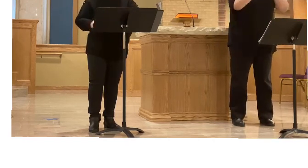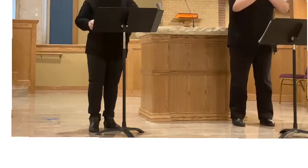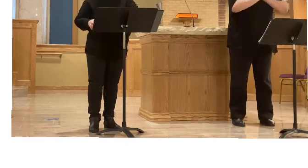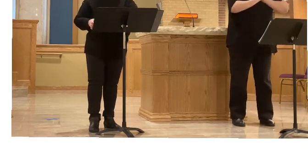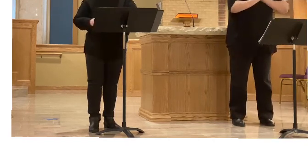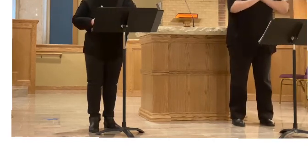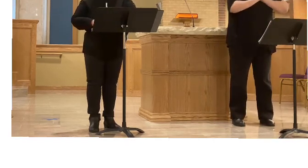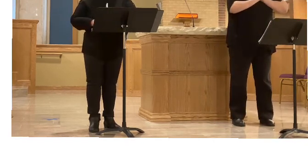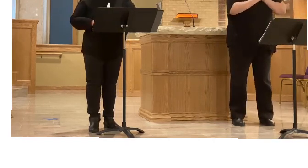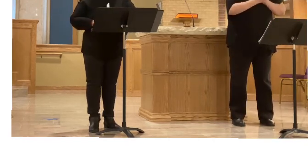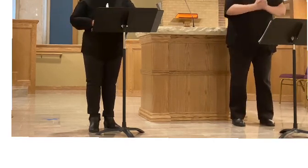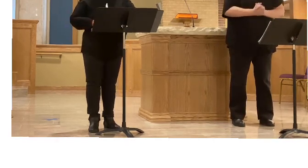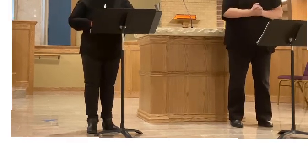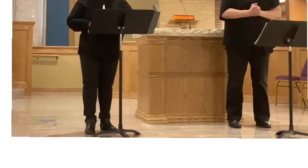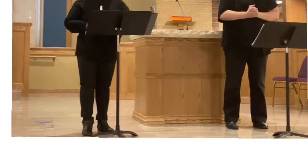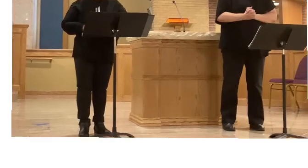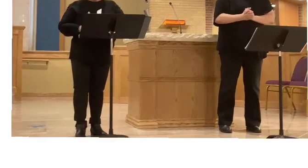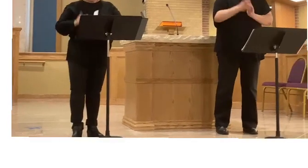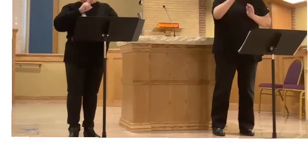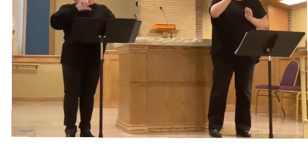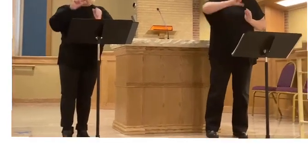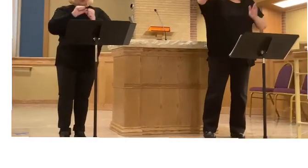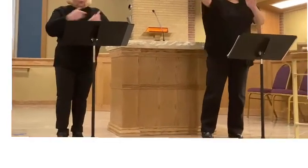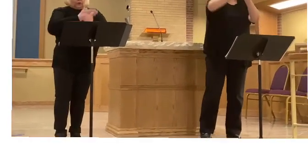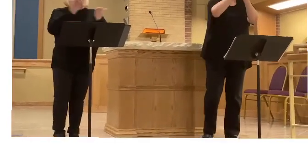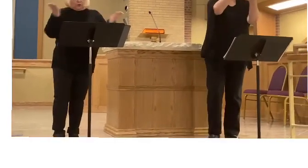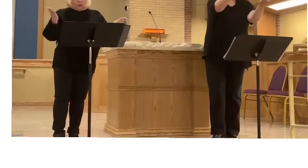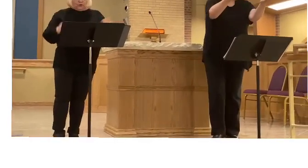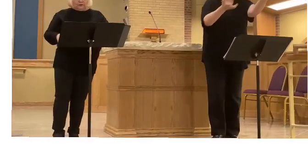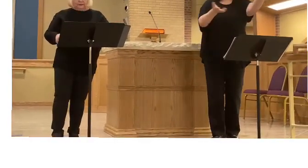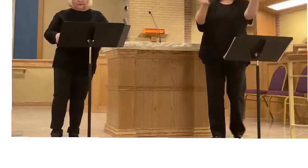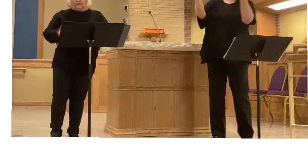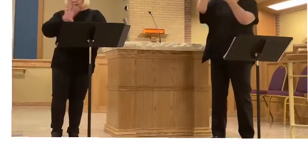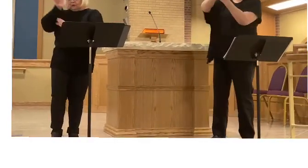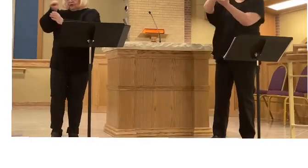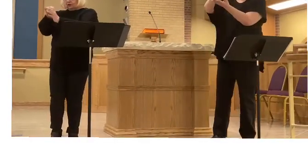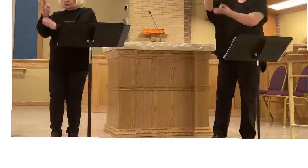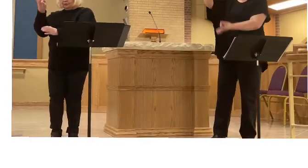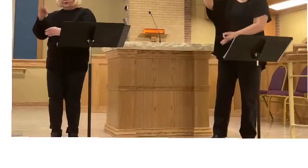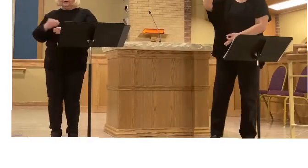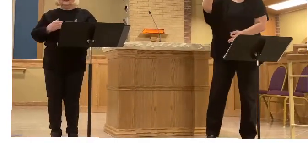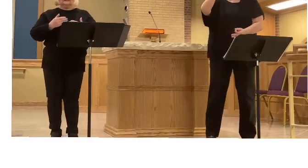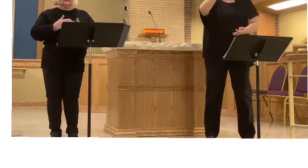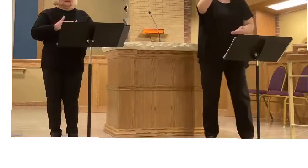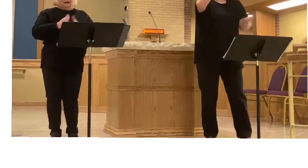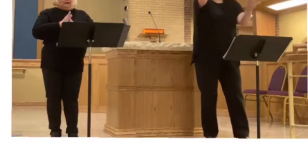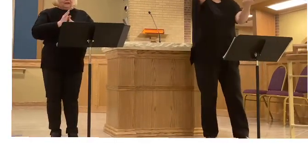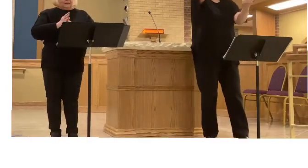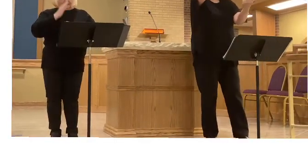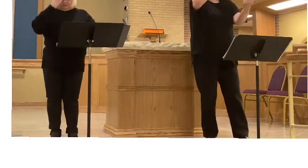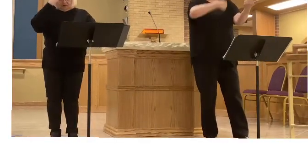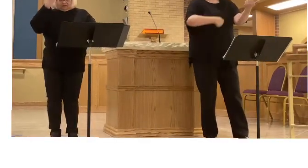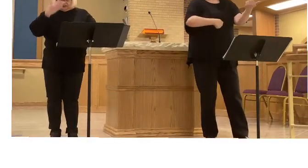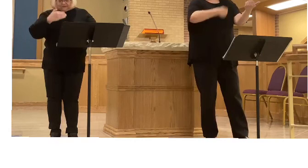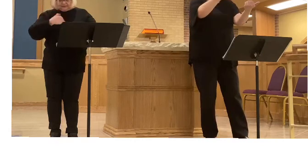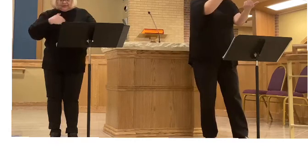Amen. The Lord be with you. May Almighty God bless you, the Father, the